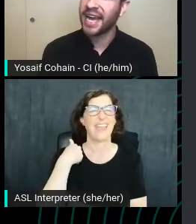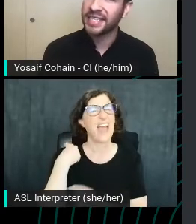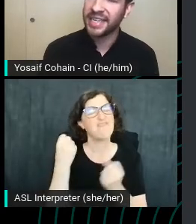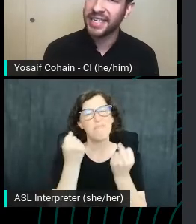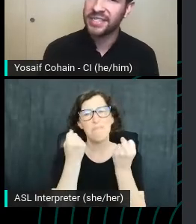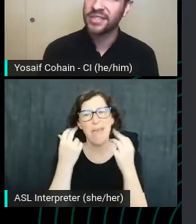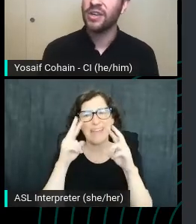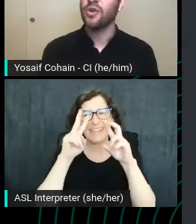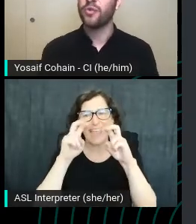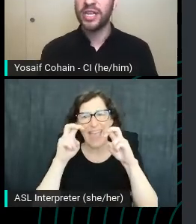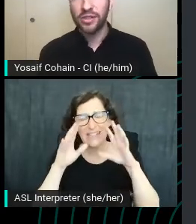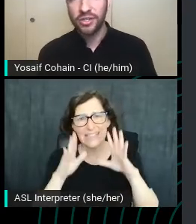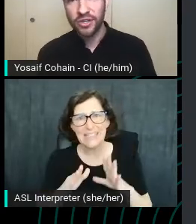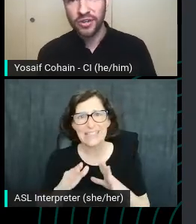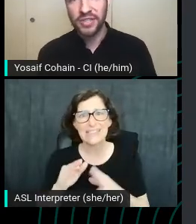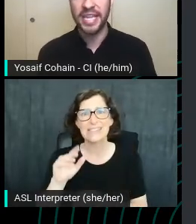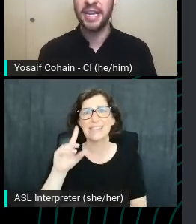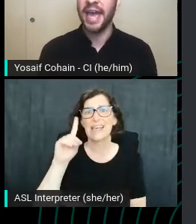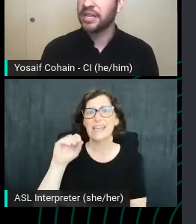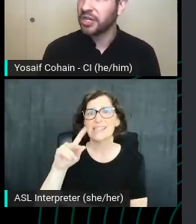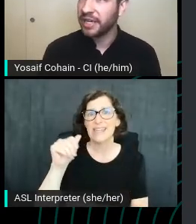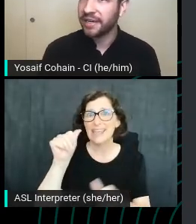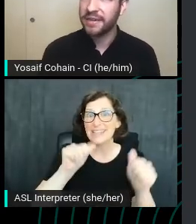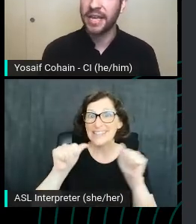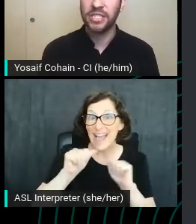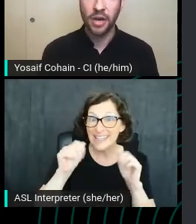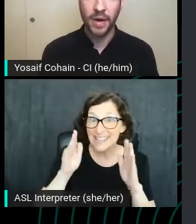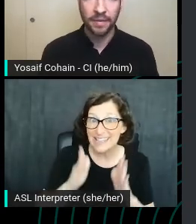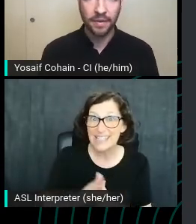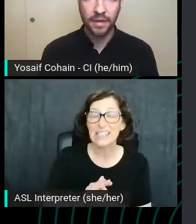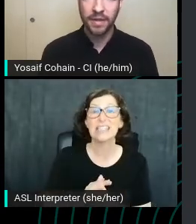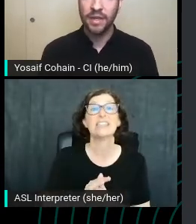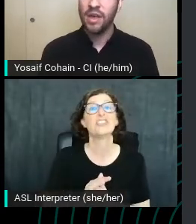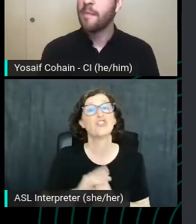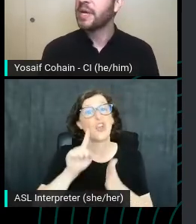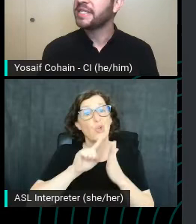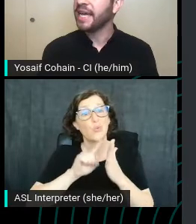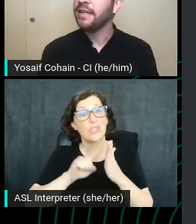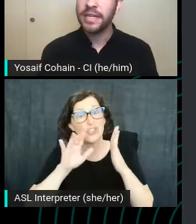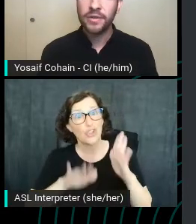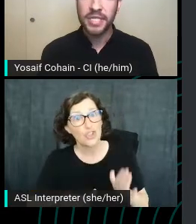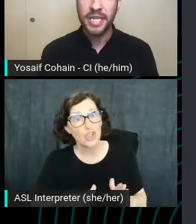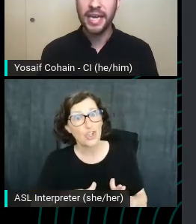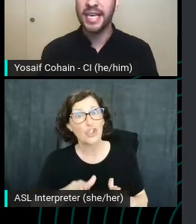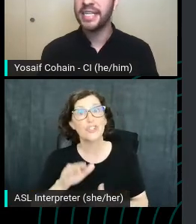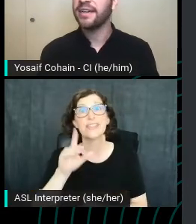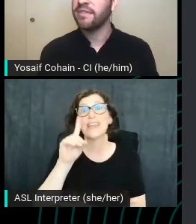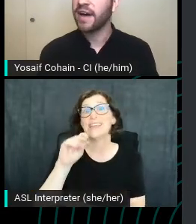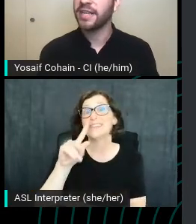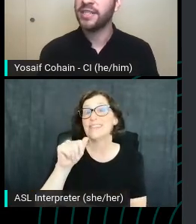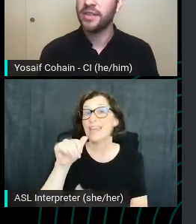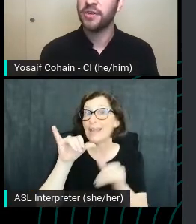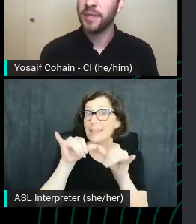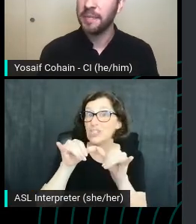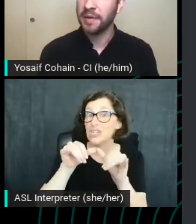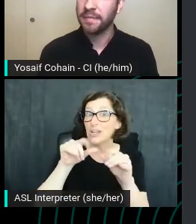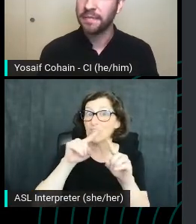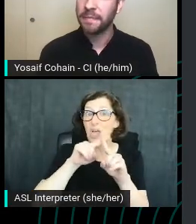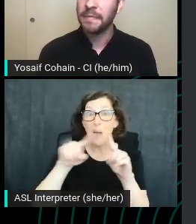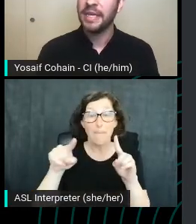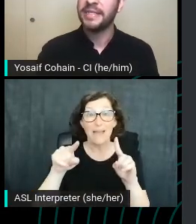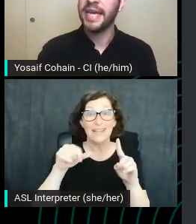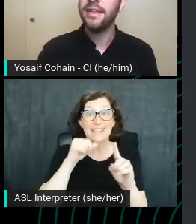data scientists, researchers, data engineers, and so on. But data literacy isn't confined to those